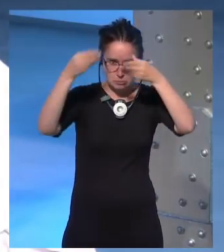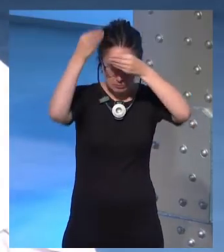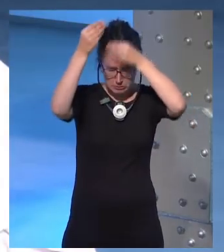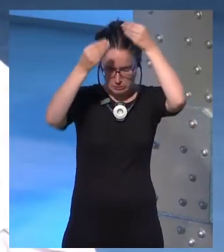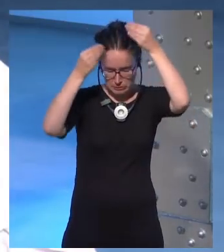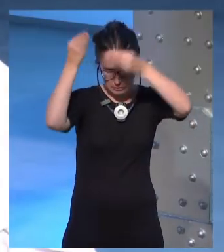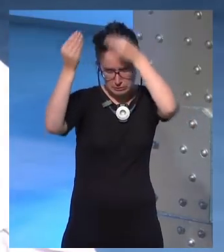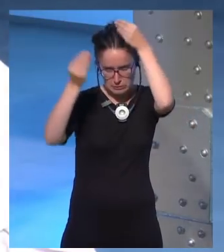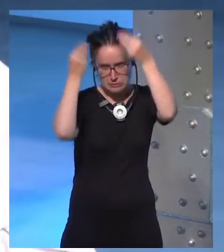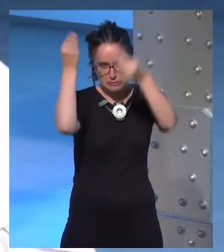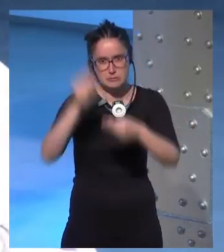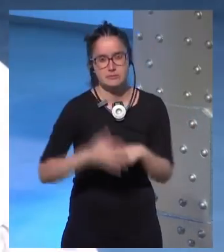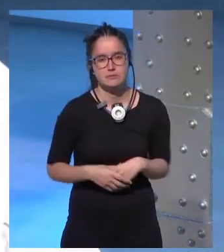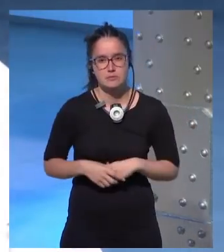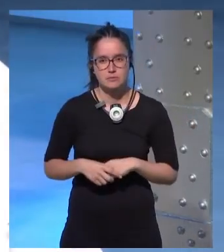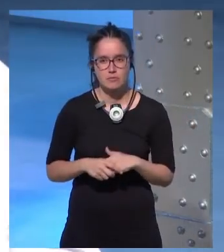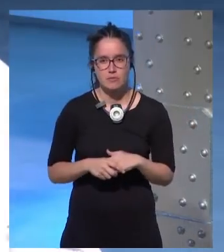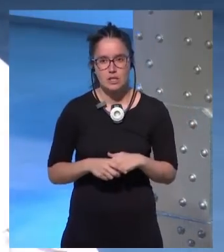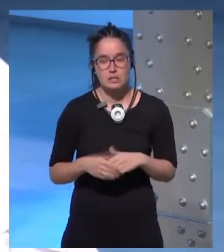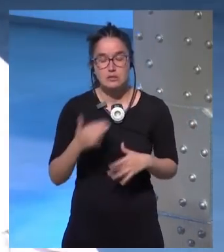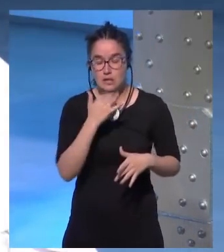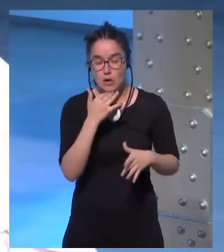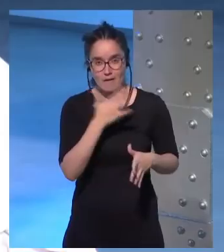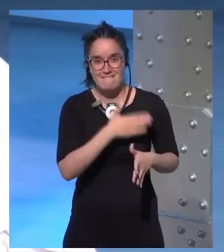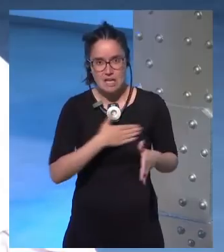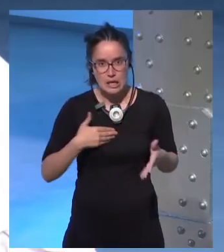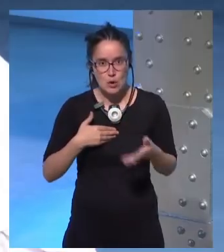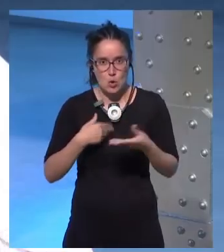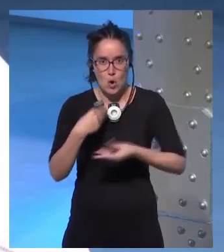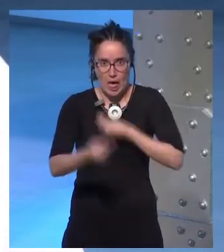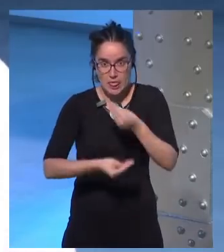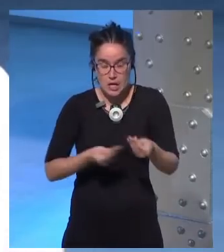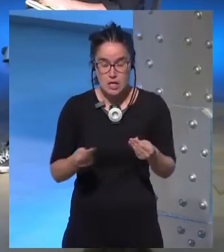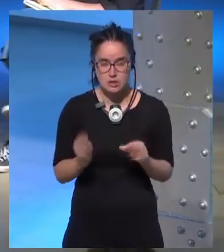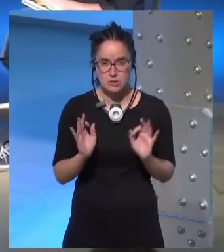definitely something that I'd like to explore. Yeah.